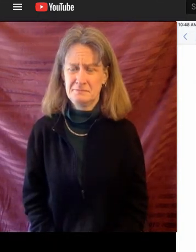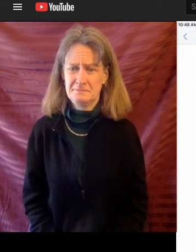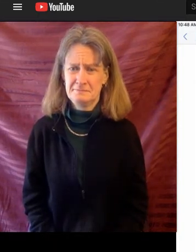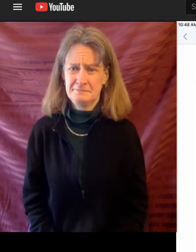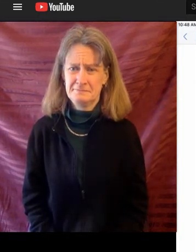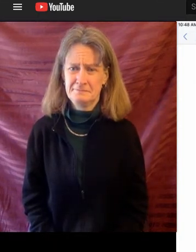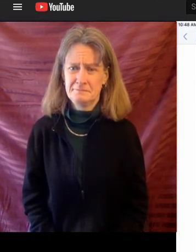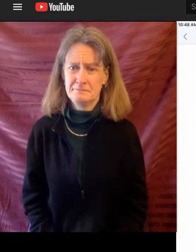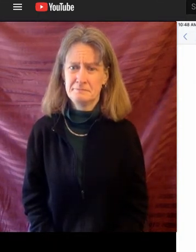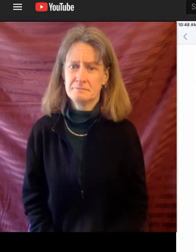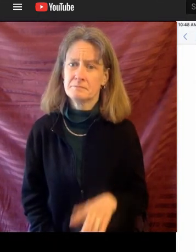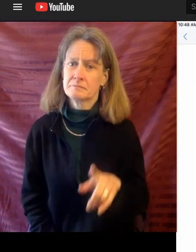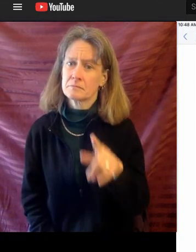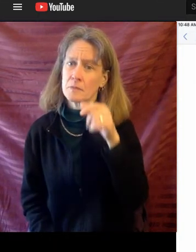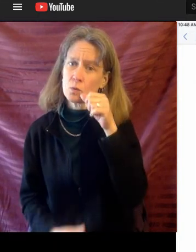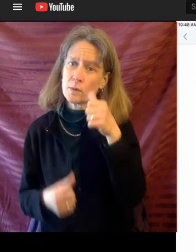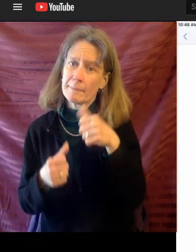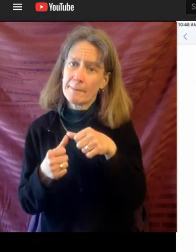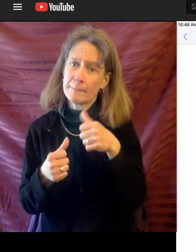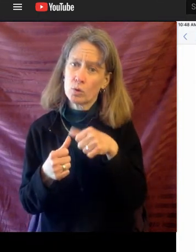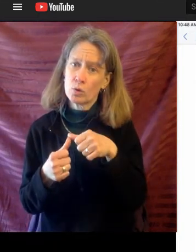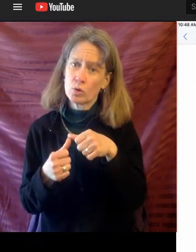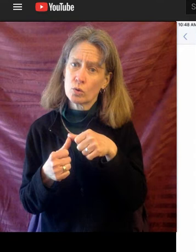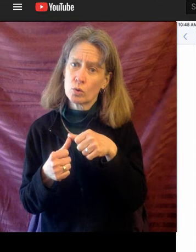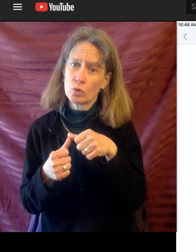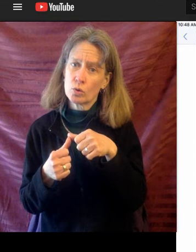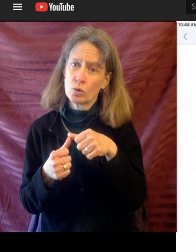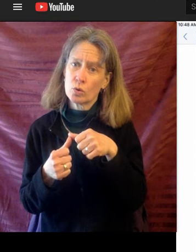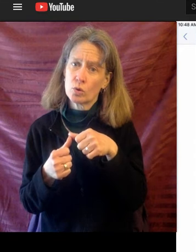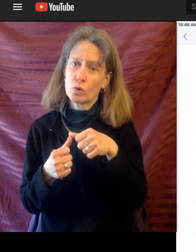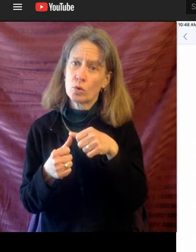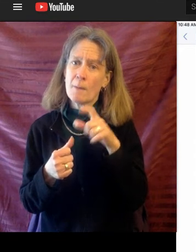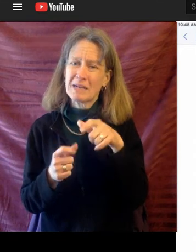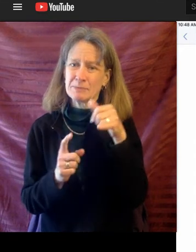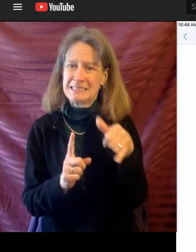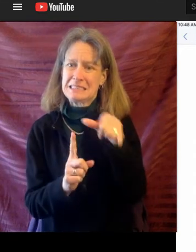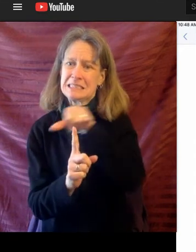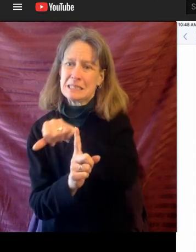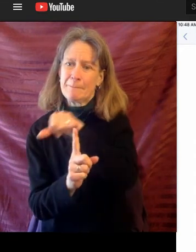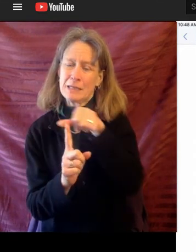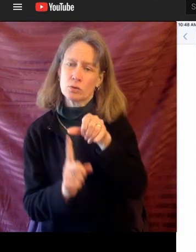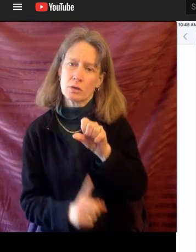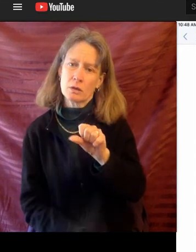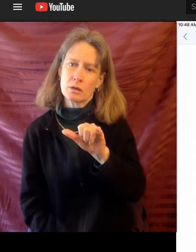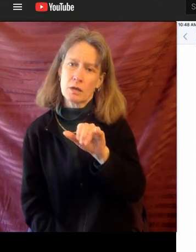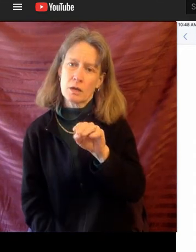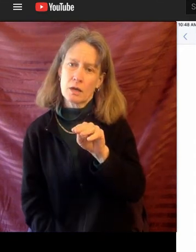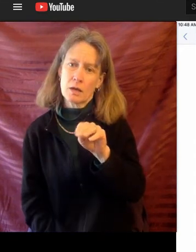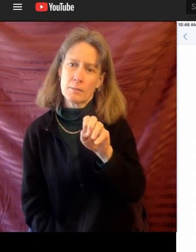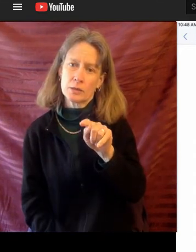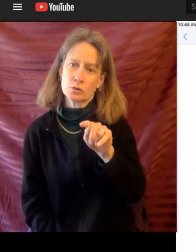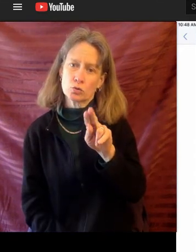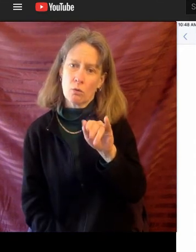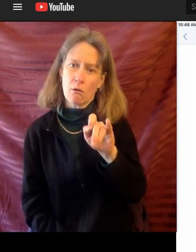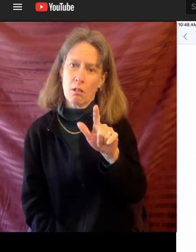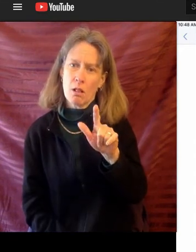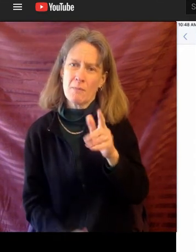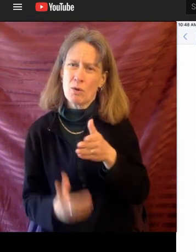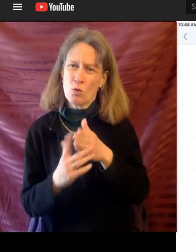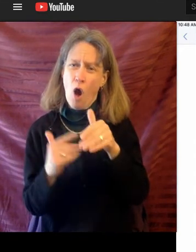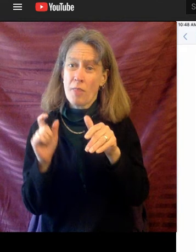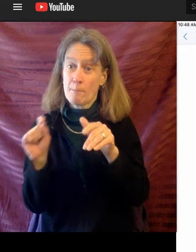And remember, it's got to be symmetrical, it's got to go through all of our points. So